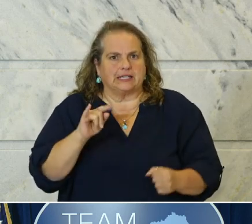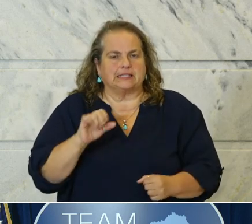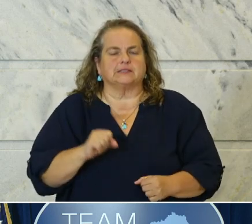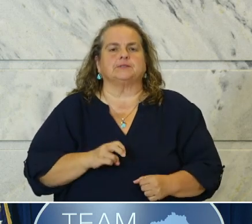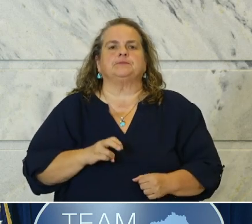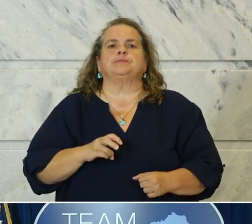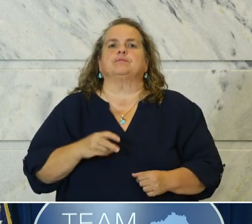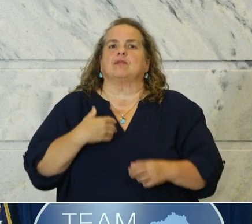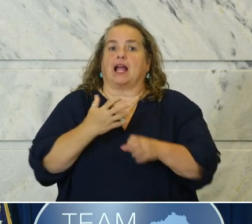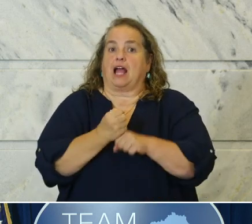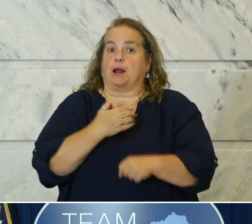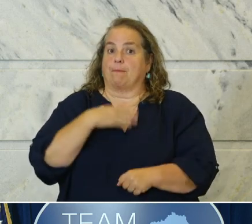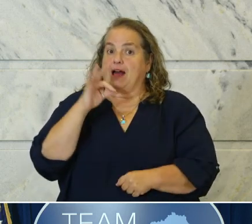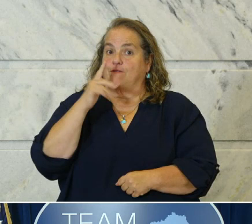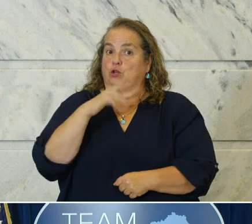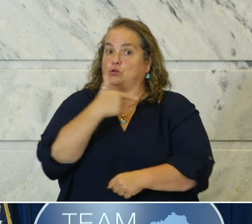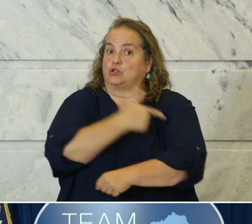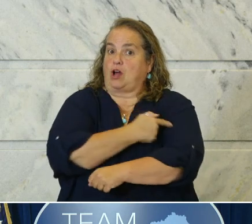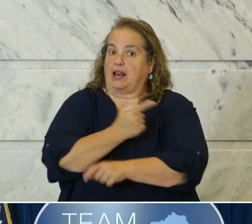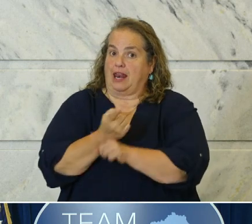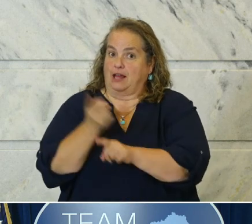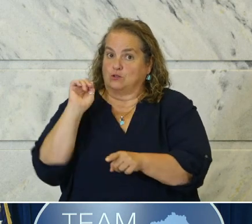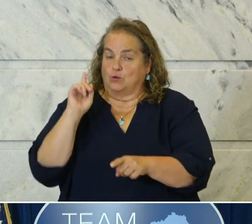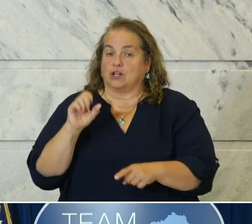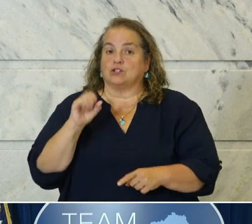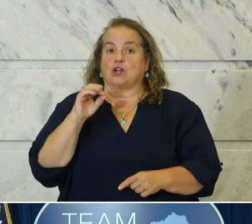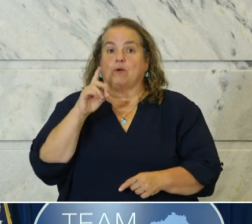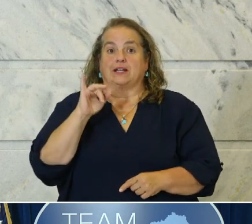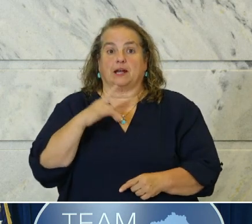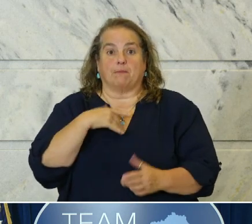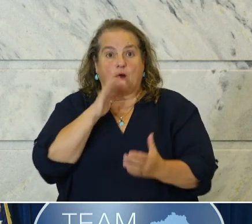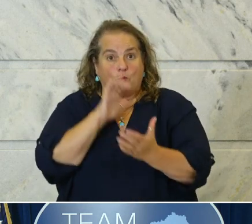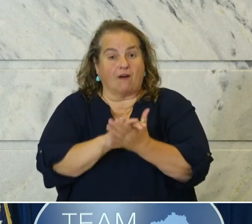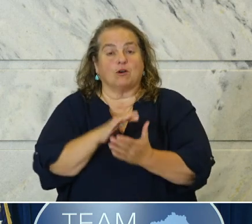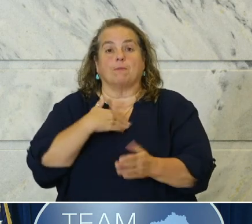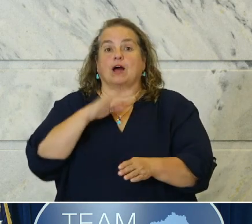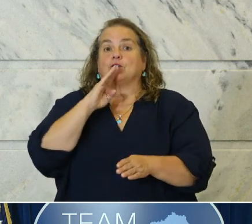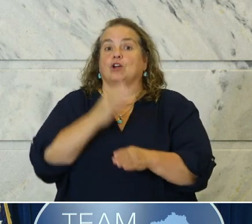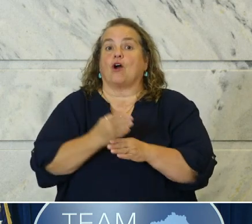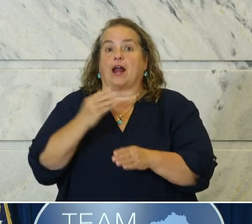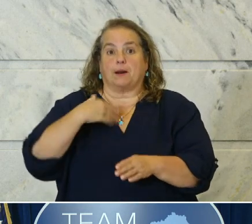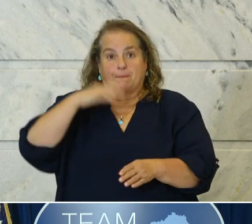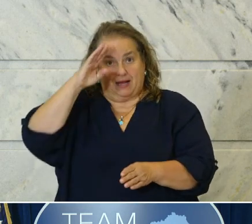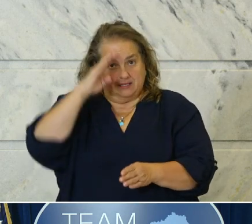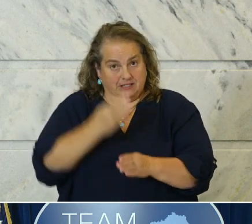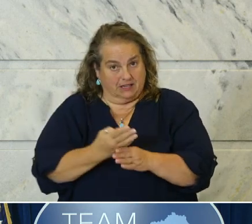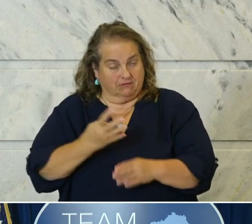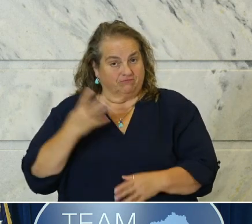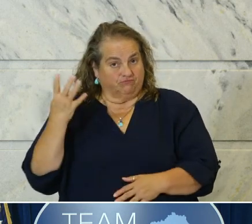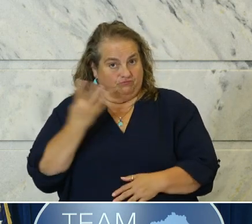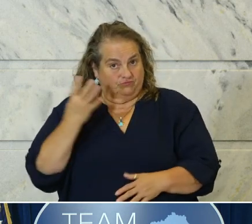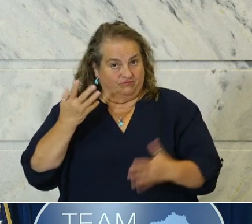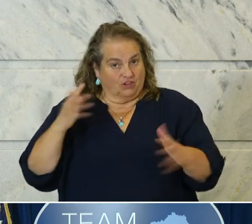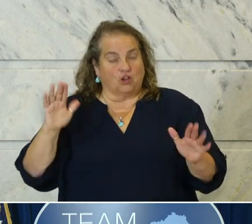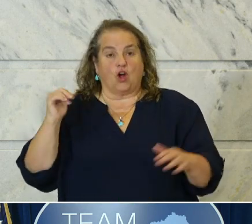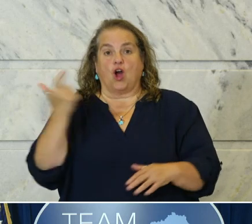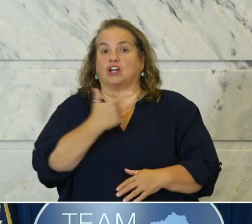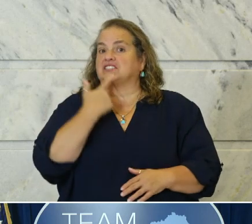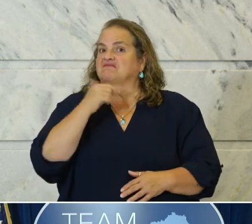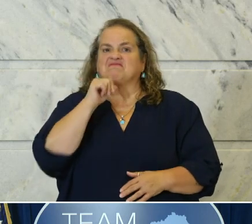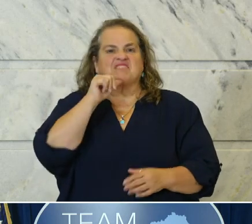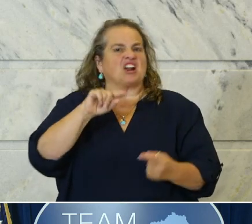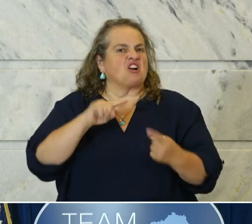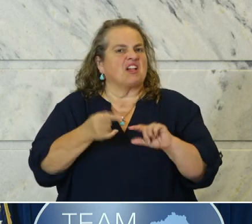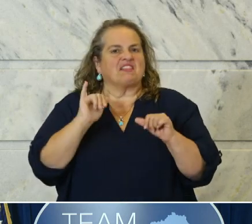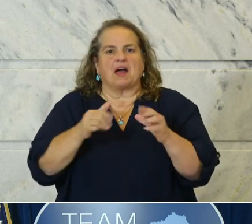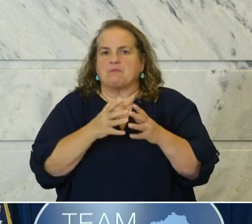flu shot last week, as did my wife, my daughter, and my son. They can all tell you it doesn't hurt that